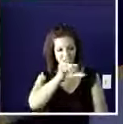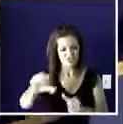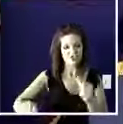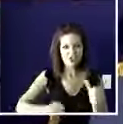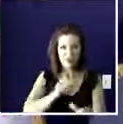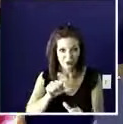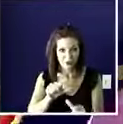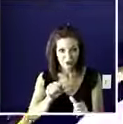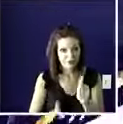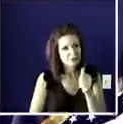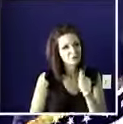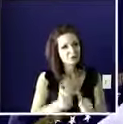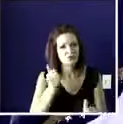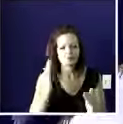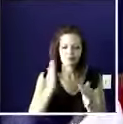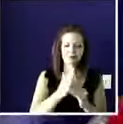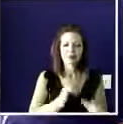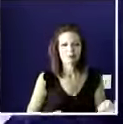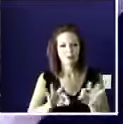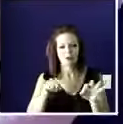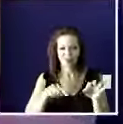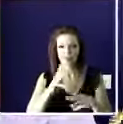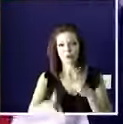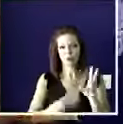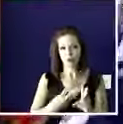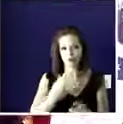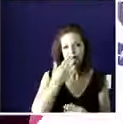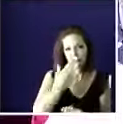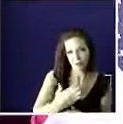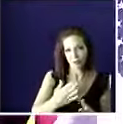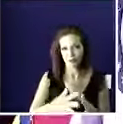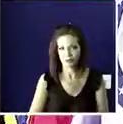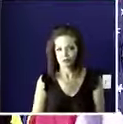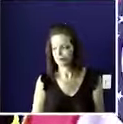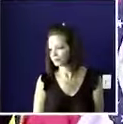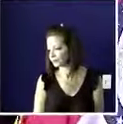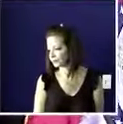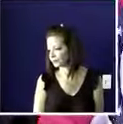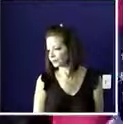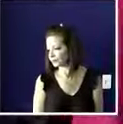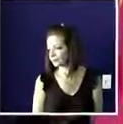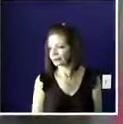that matters most within this world. Thank you.